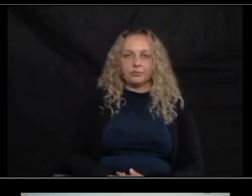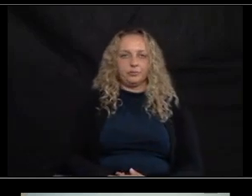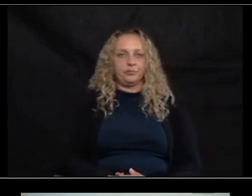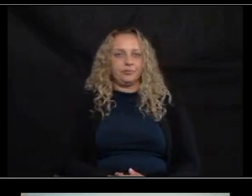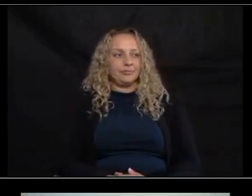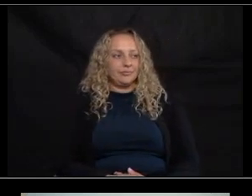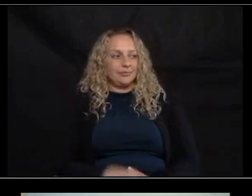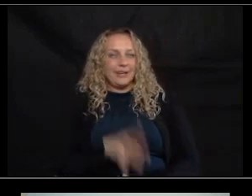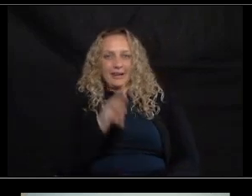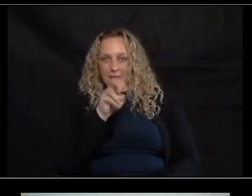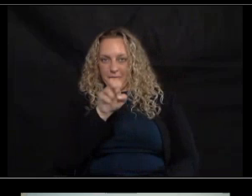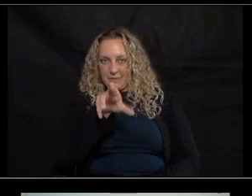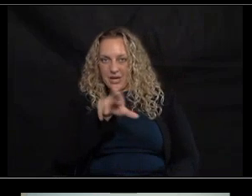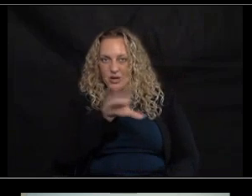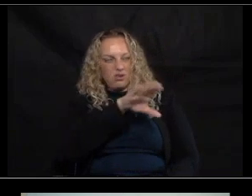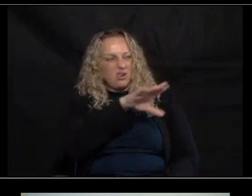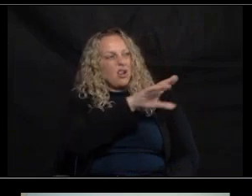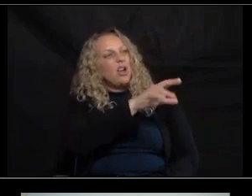Yes, Commissioner Hay.